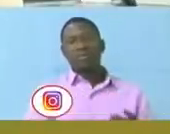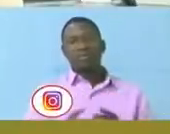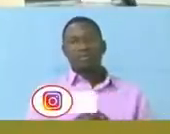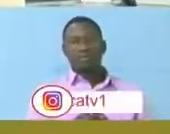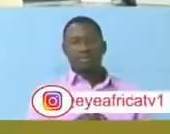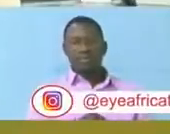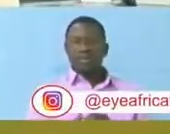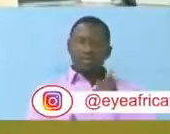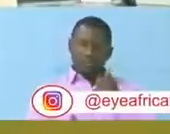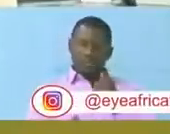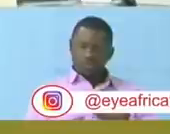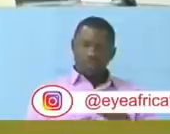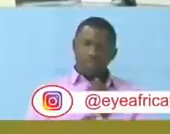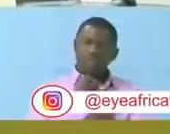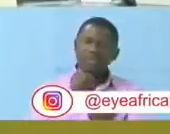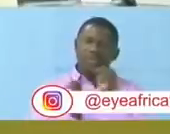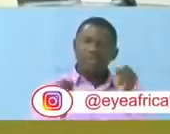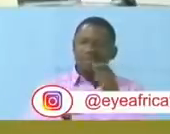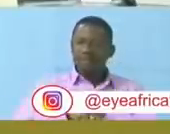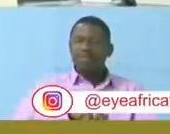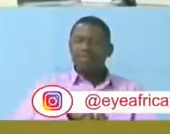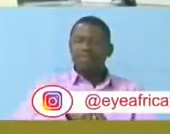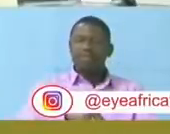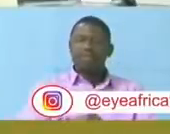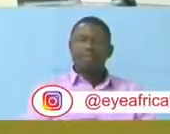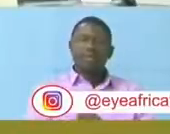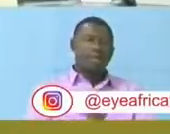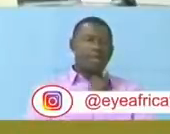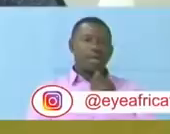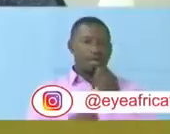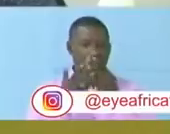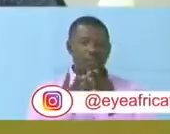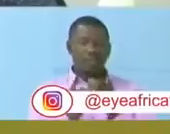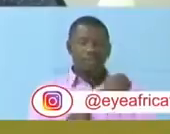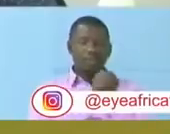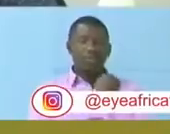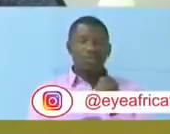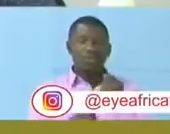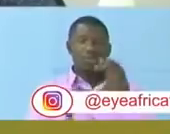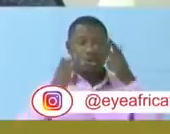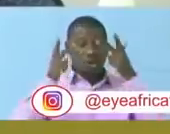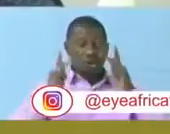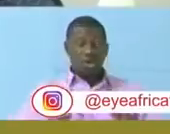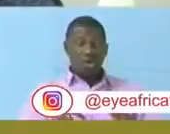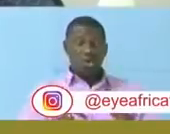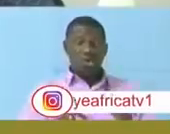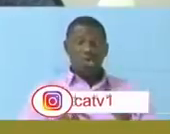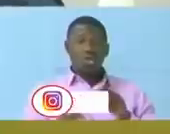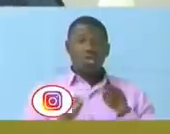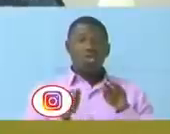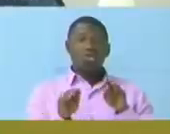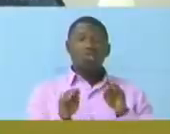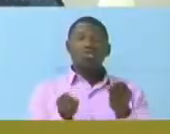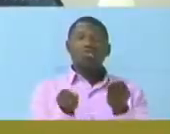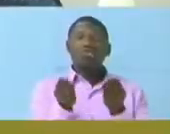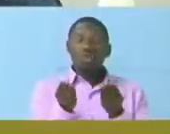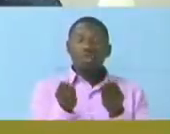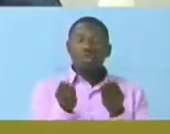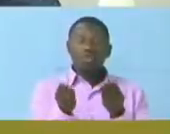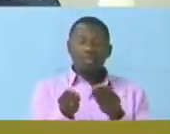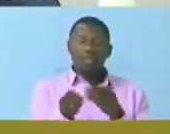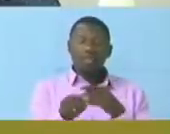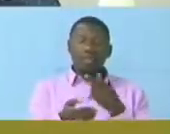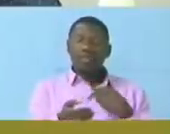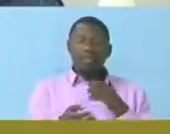It's good that we save time. That's right. And I say this also because your students are watching and they would want to ask the question, why are we putting